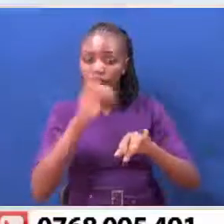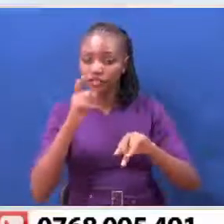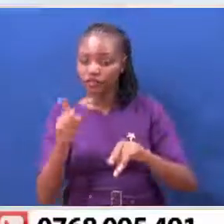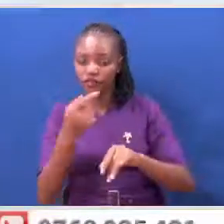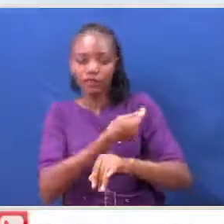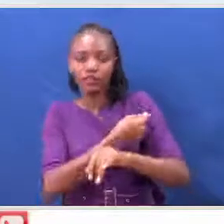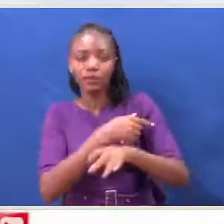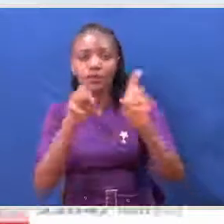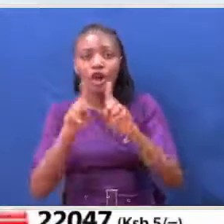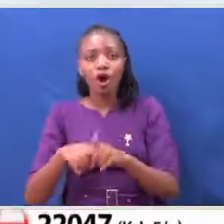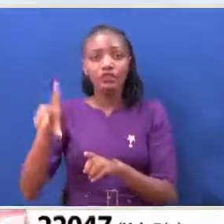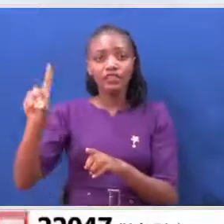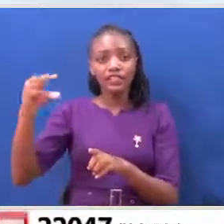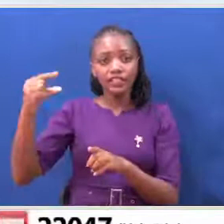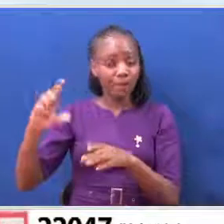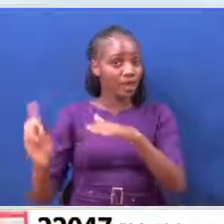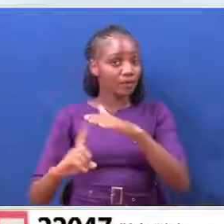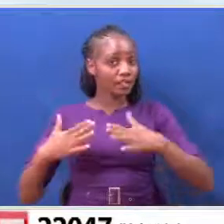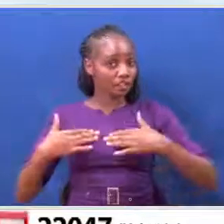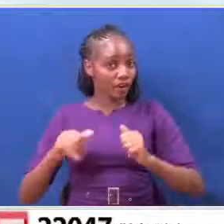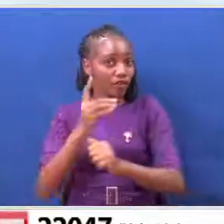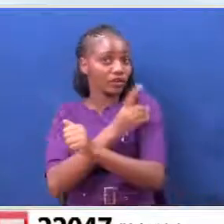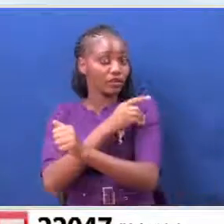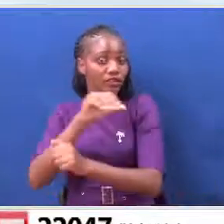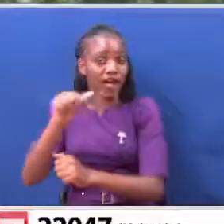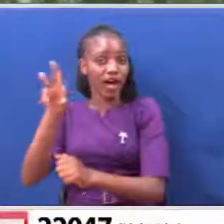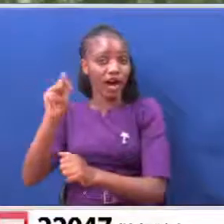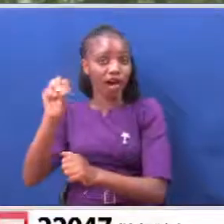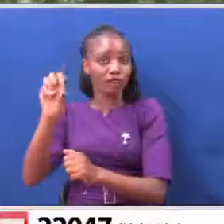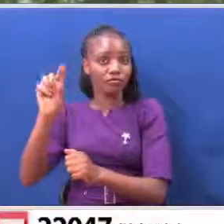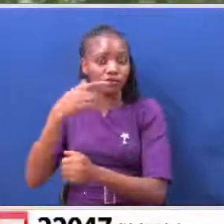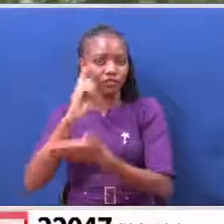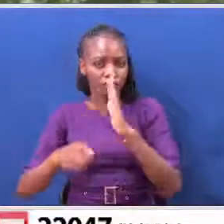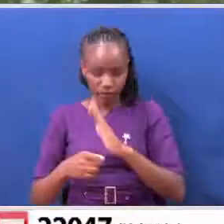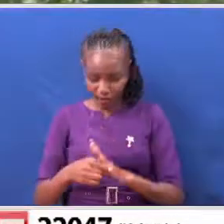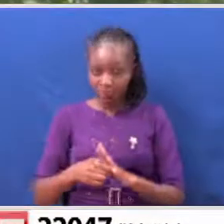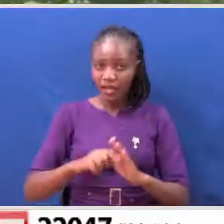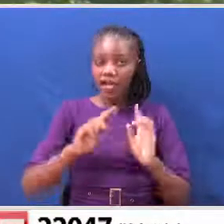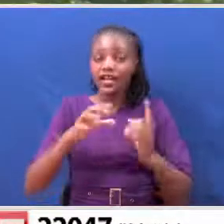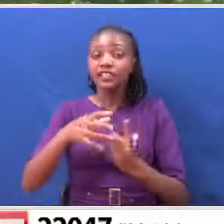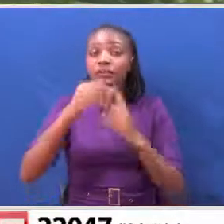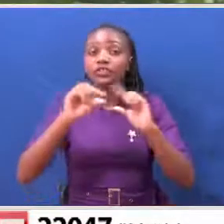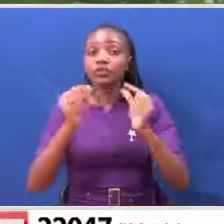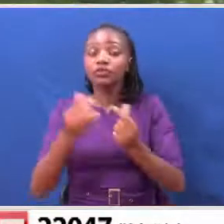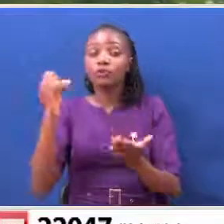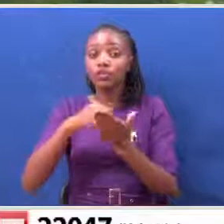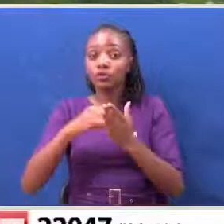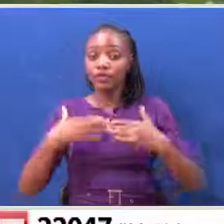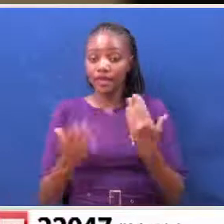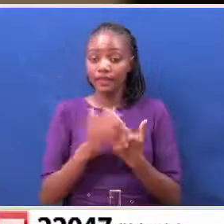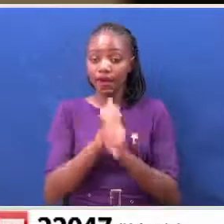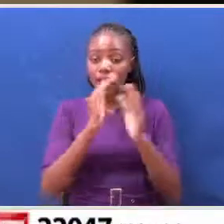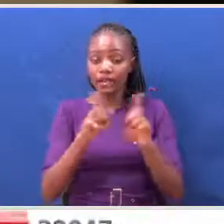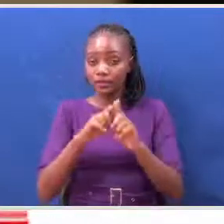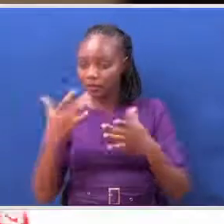these. Director General in the Ministry of Health, Dr. Patrick Amold, says vulnerable groups including health workers and people with underlying